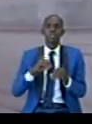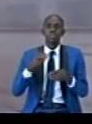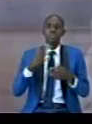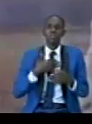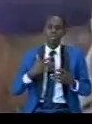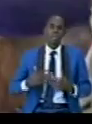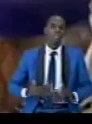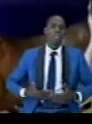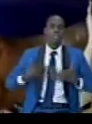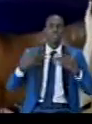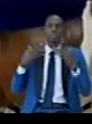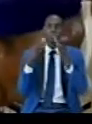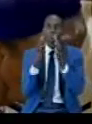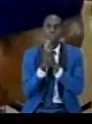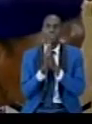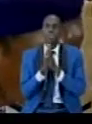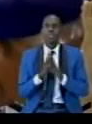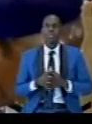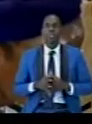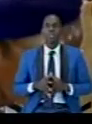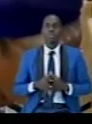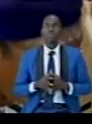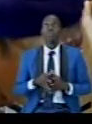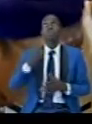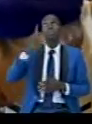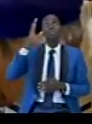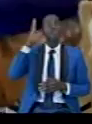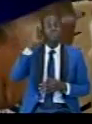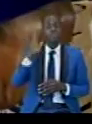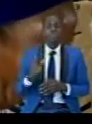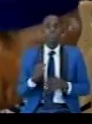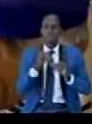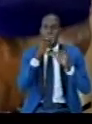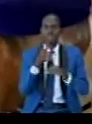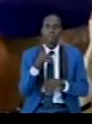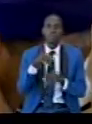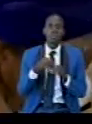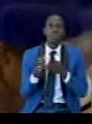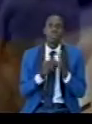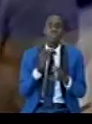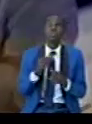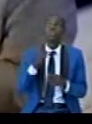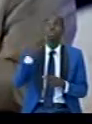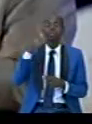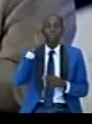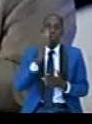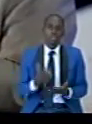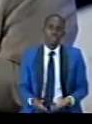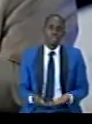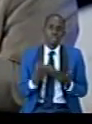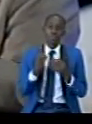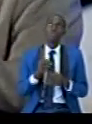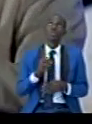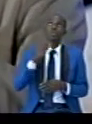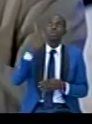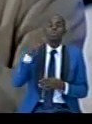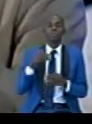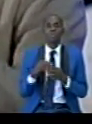life. It will bless you. It will lift you up. Take in the